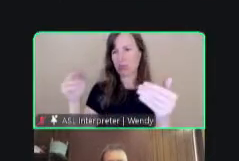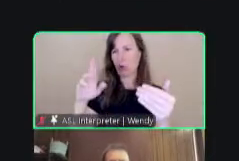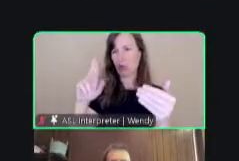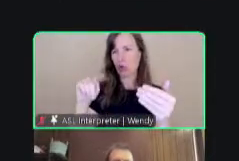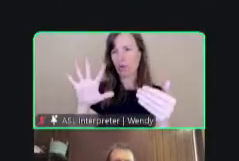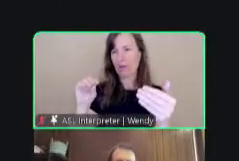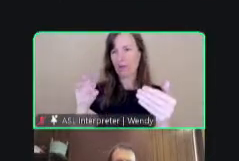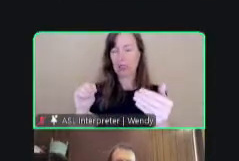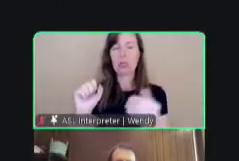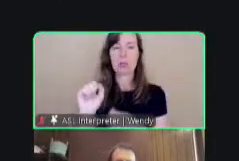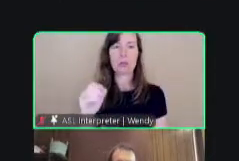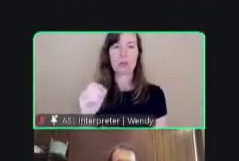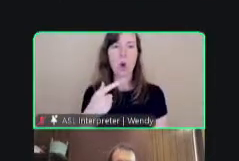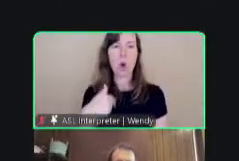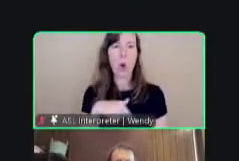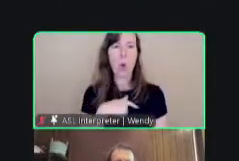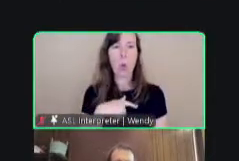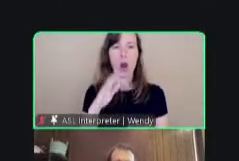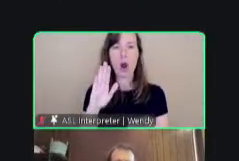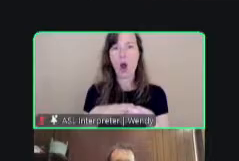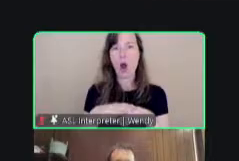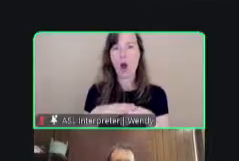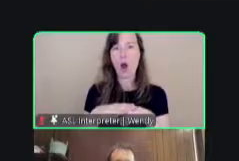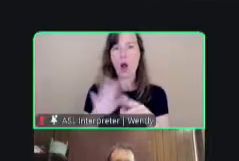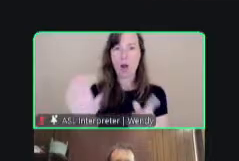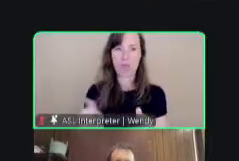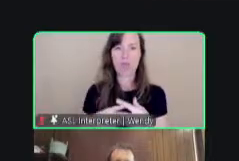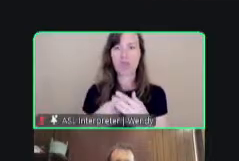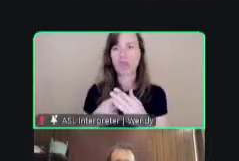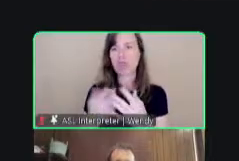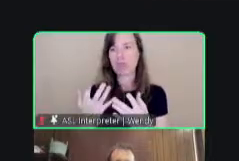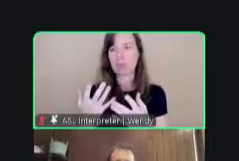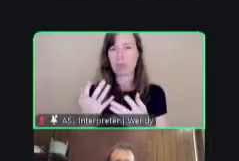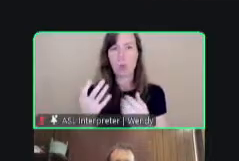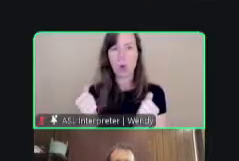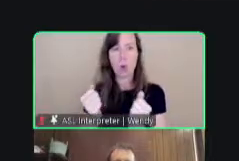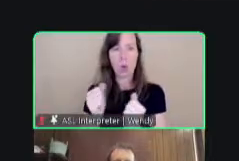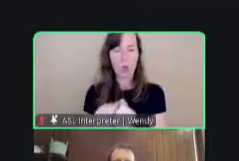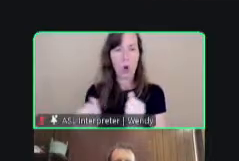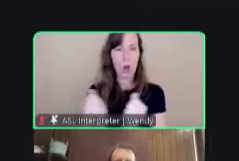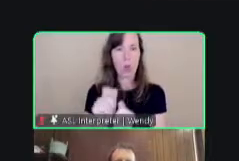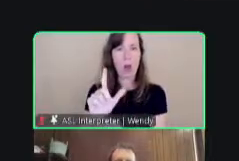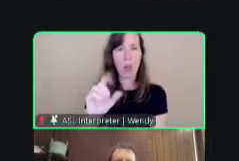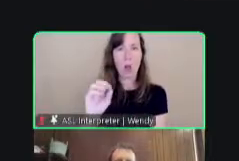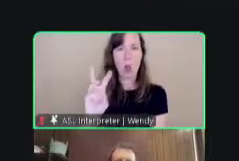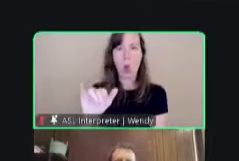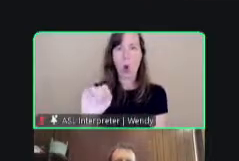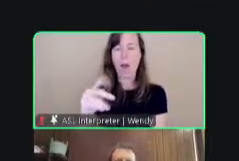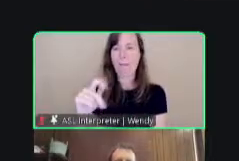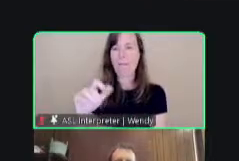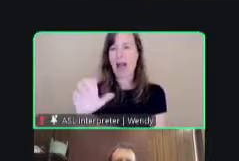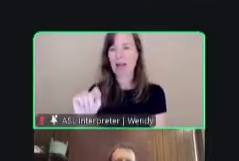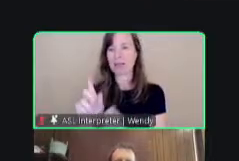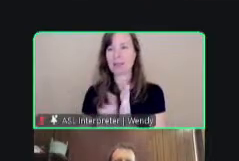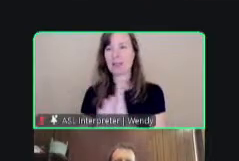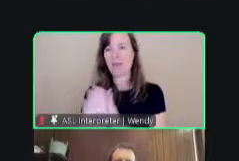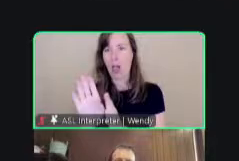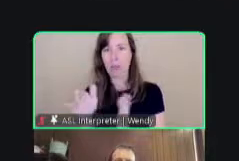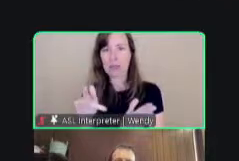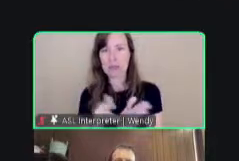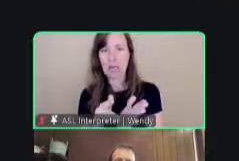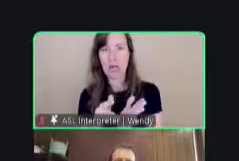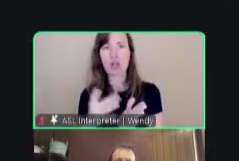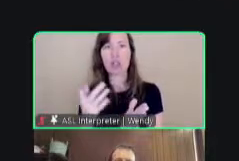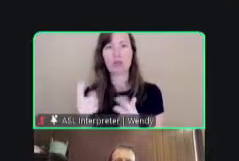we're onboarding the Low Impact Development Center, Emily and Charlie, to help us jumpstart this in conjunction with